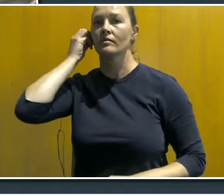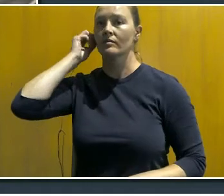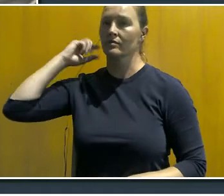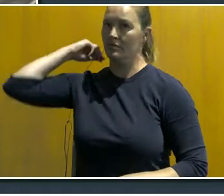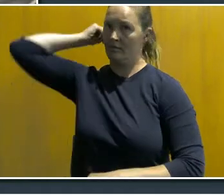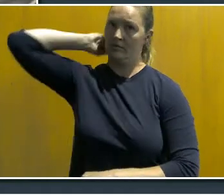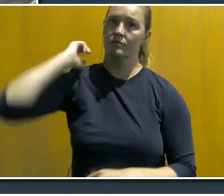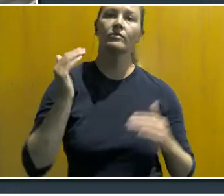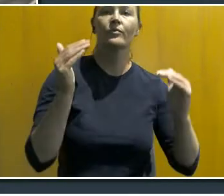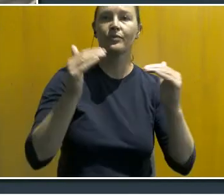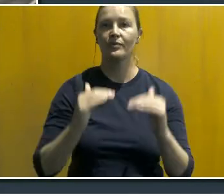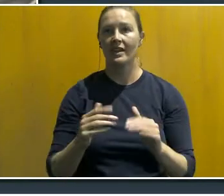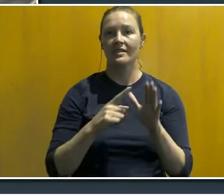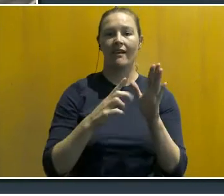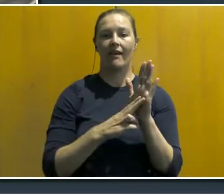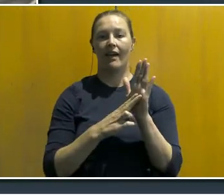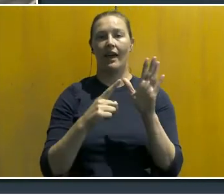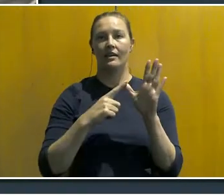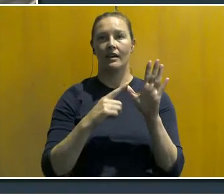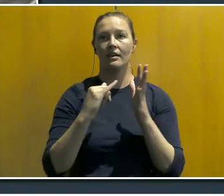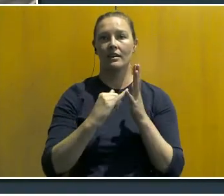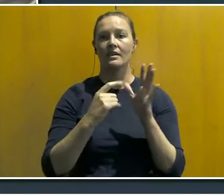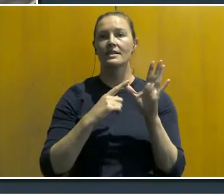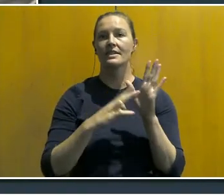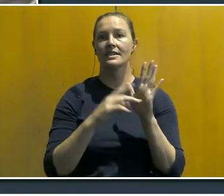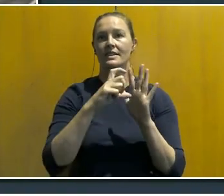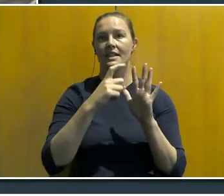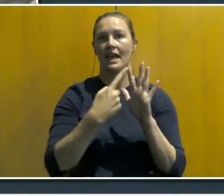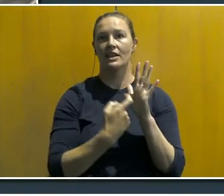Anna Sanders to present.